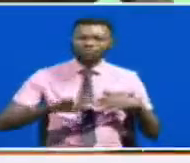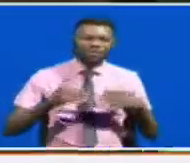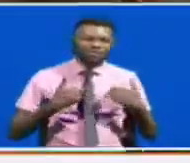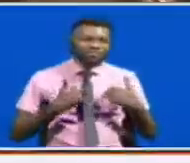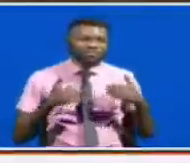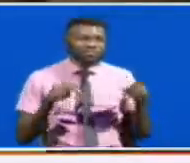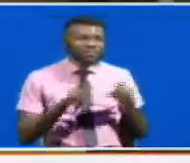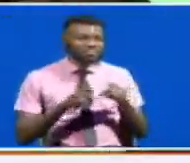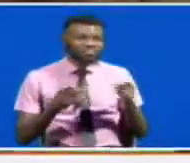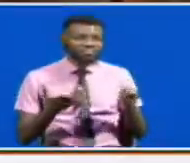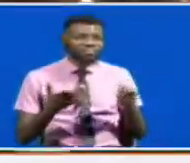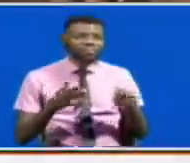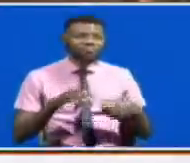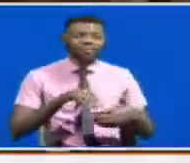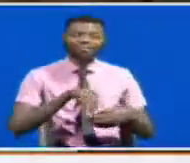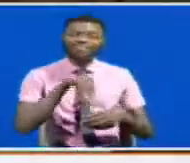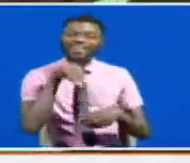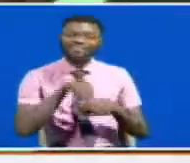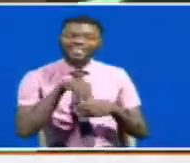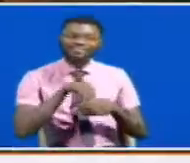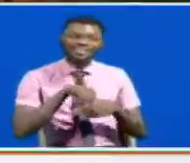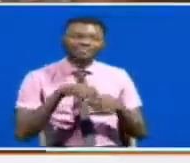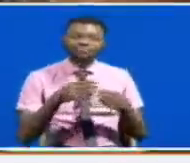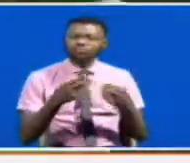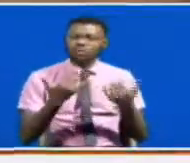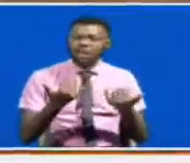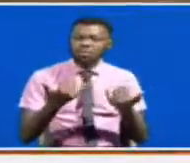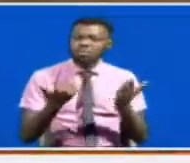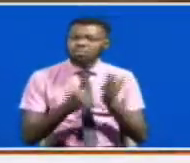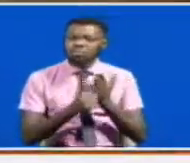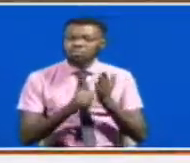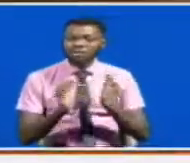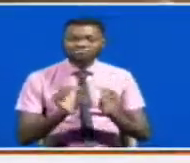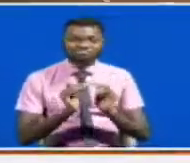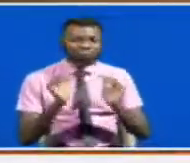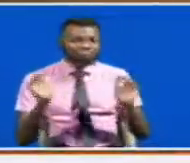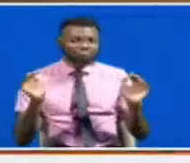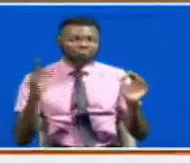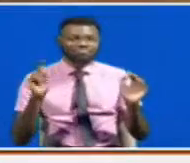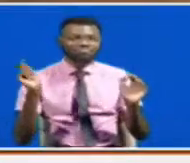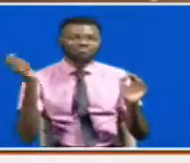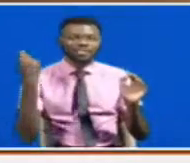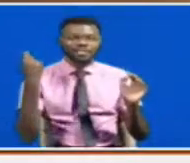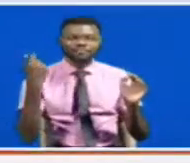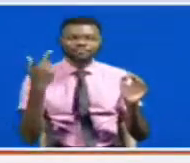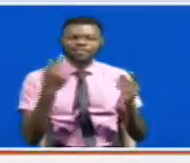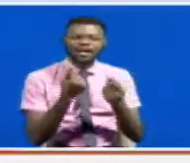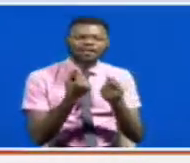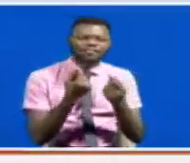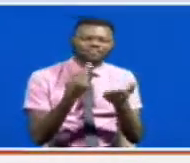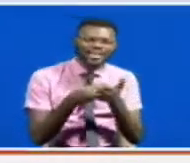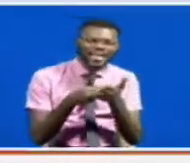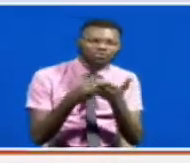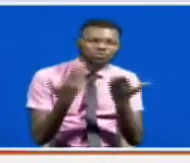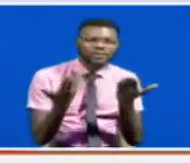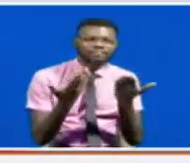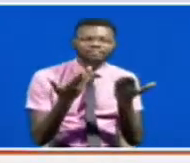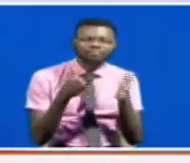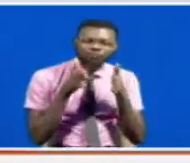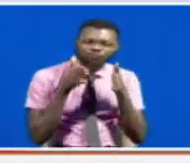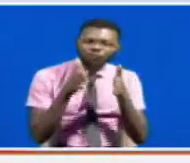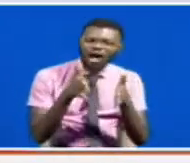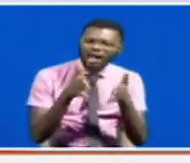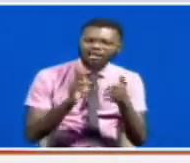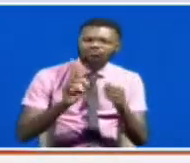has also seen investment take the back burner in Kenya's financial priorities. It's also a very low level